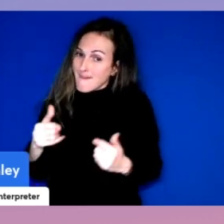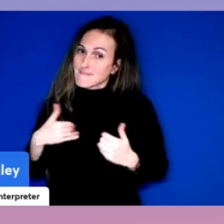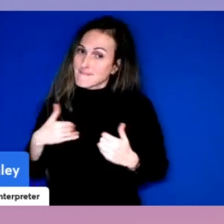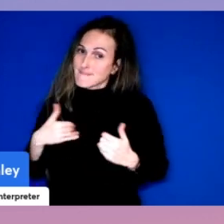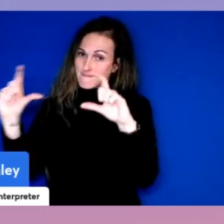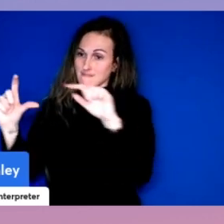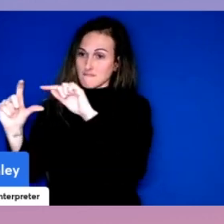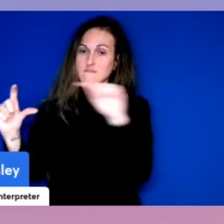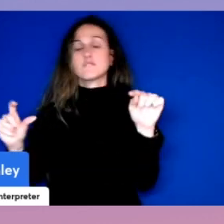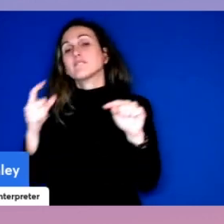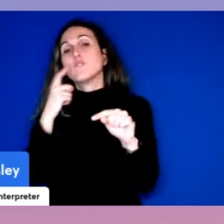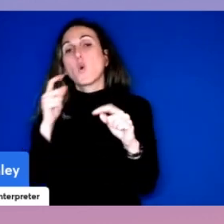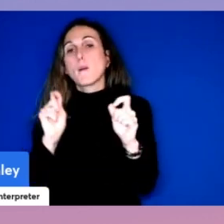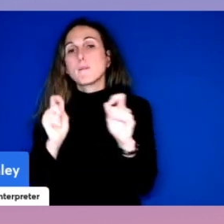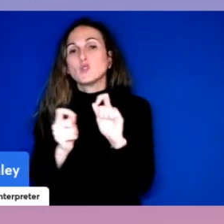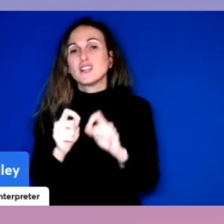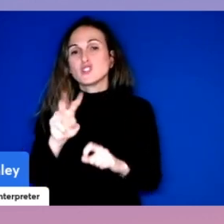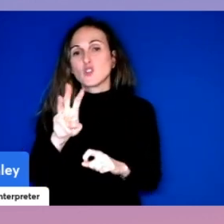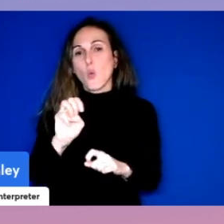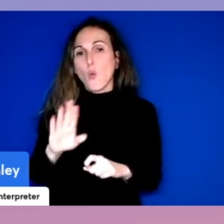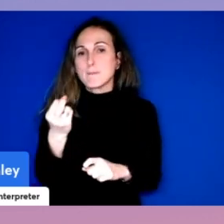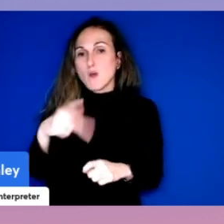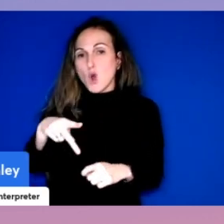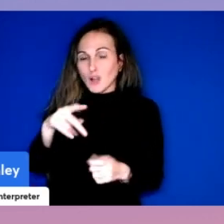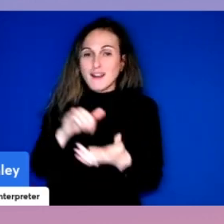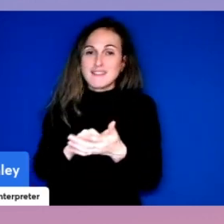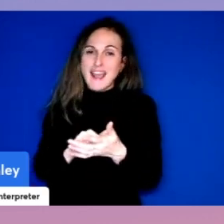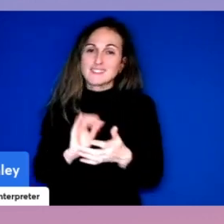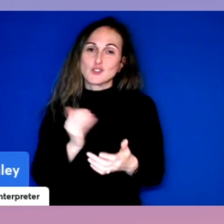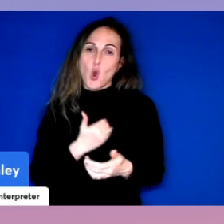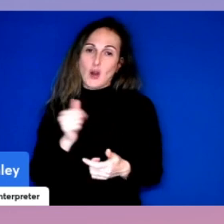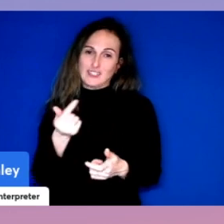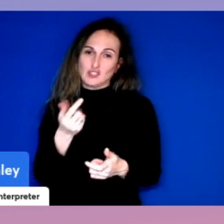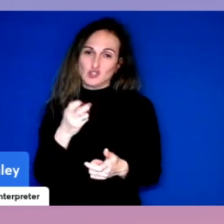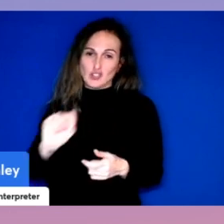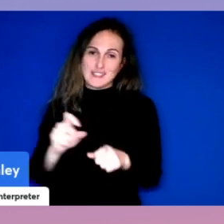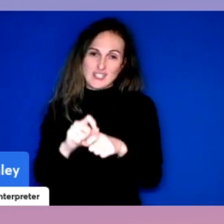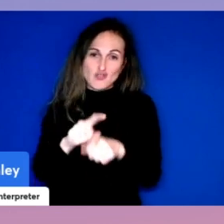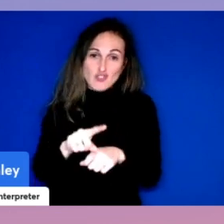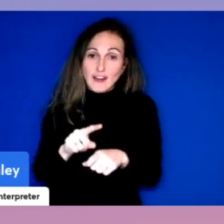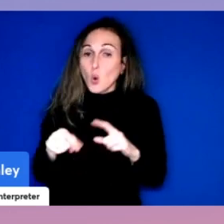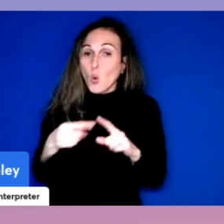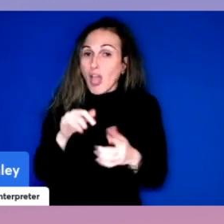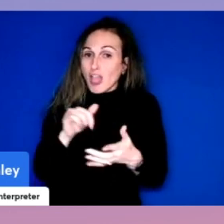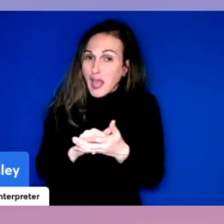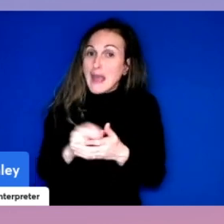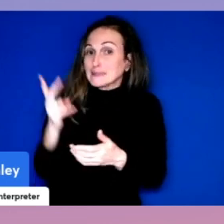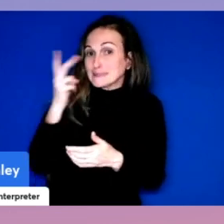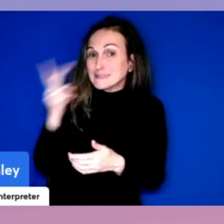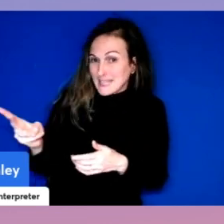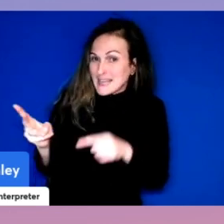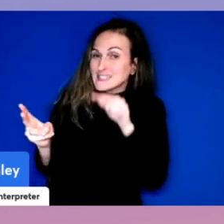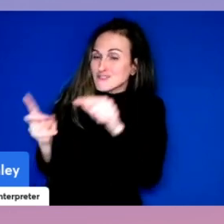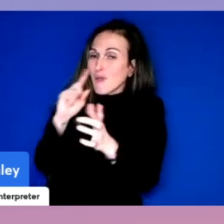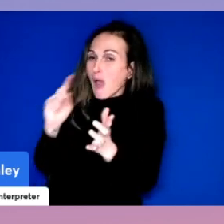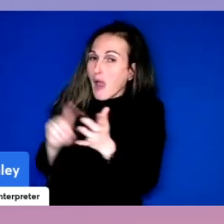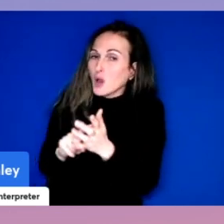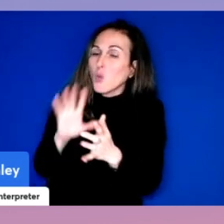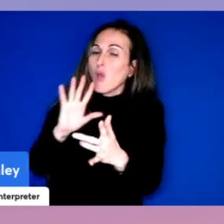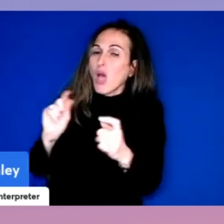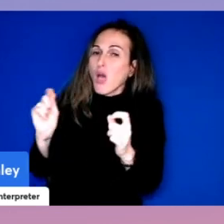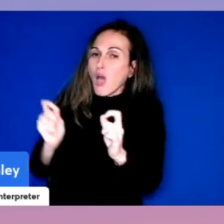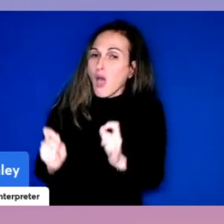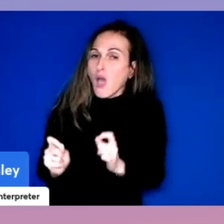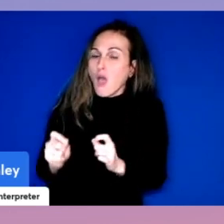for the mutation webhook, which is the agent injector, the Vault agent injector. Once it sees these annotations, it's going to mutate